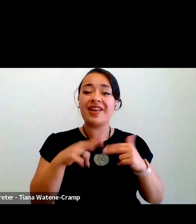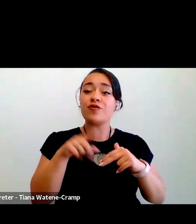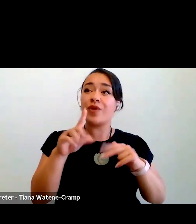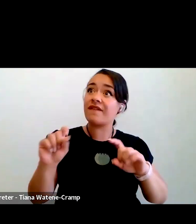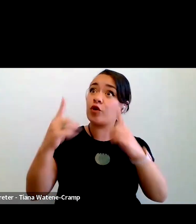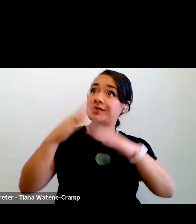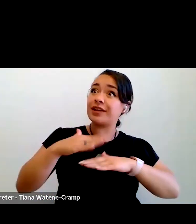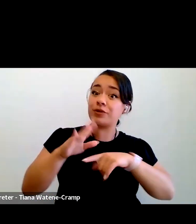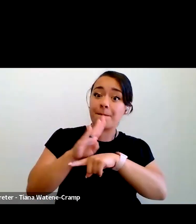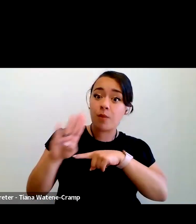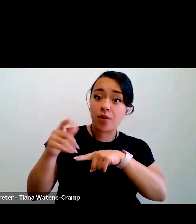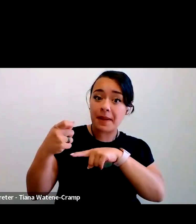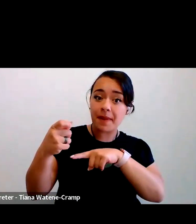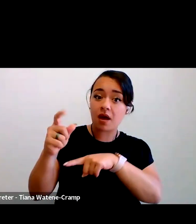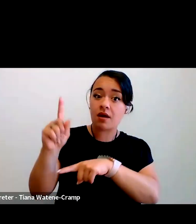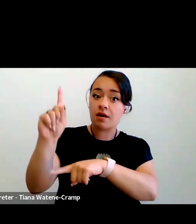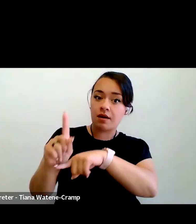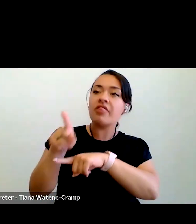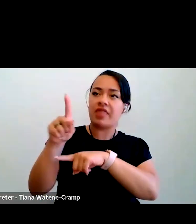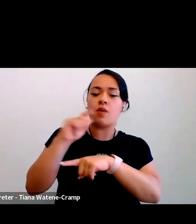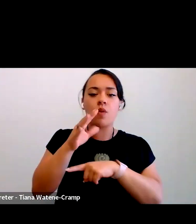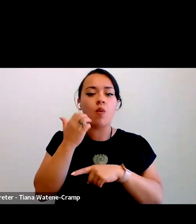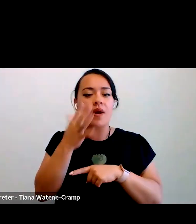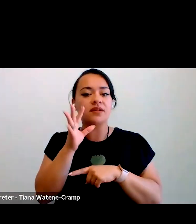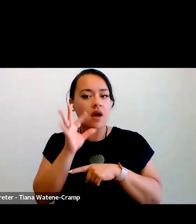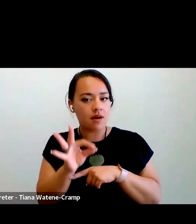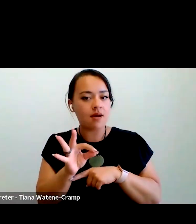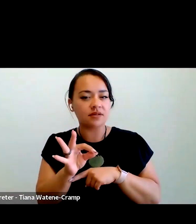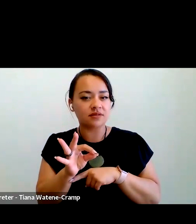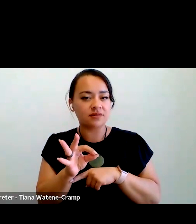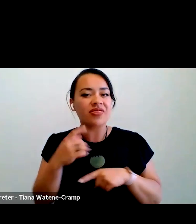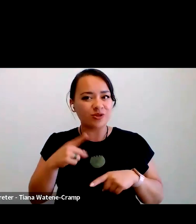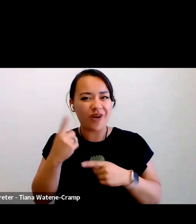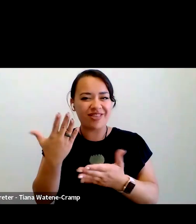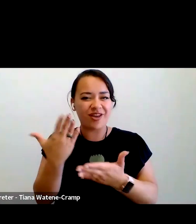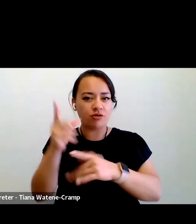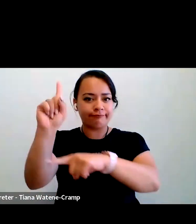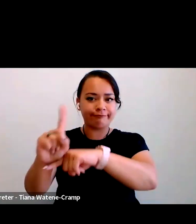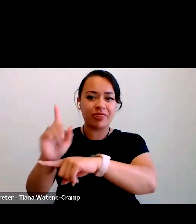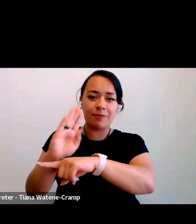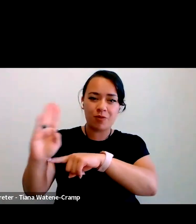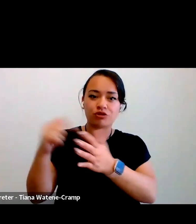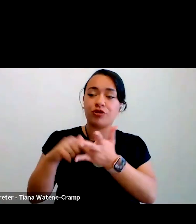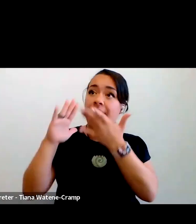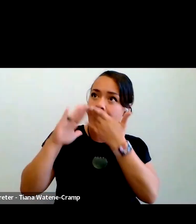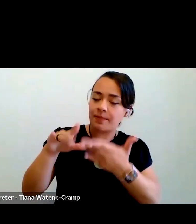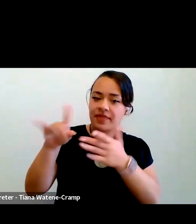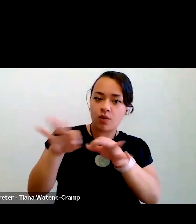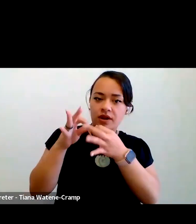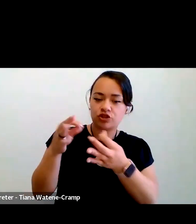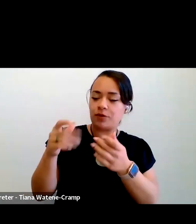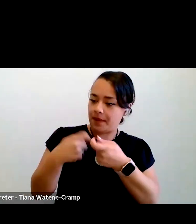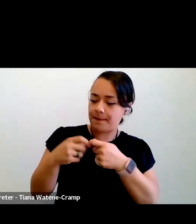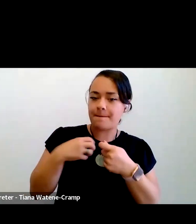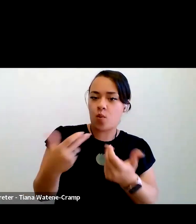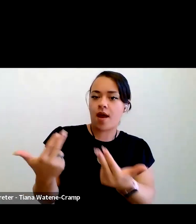member, this is always what they'll be asking. It's usually the reason why they're on the board, so to help that organisation to actually be more accountable to